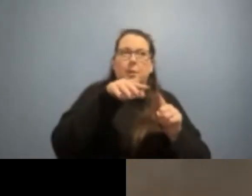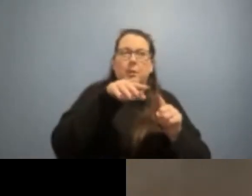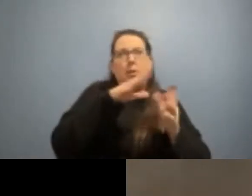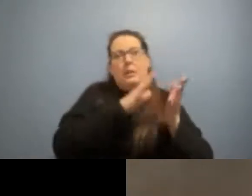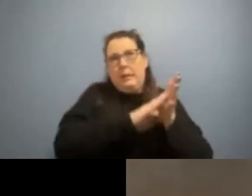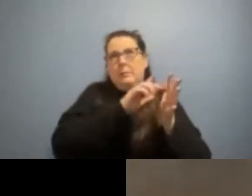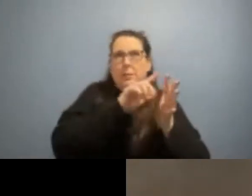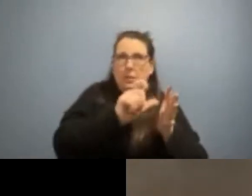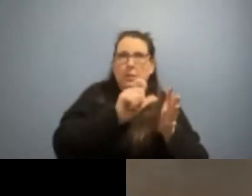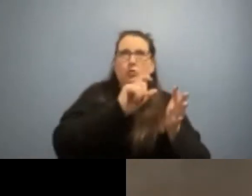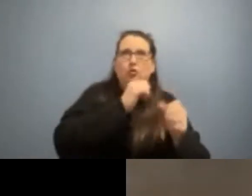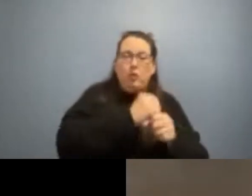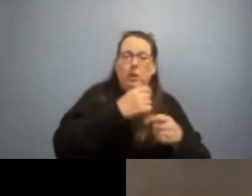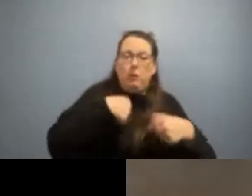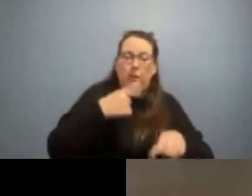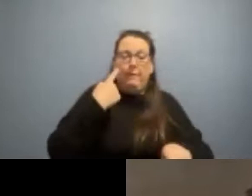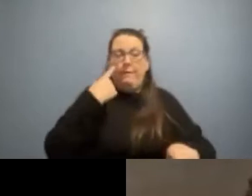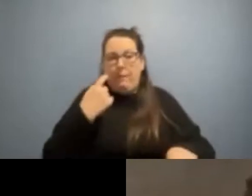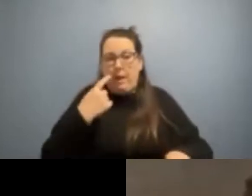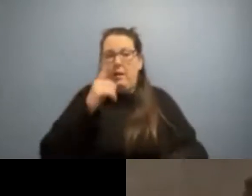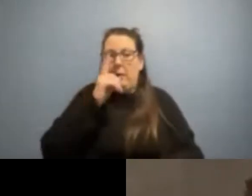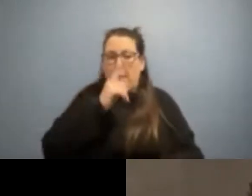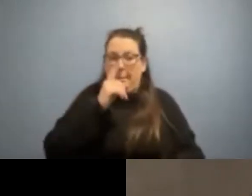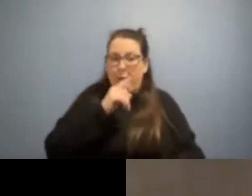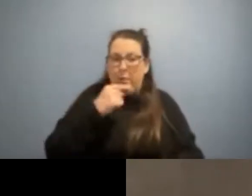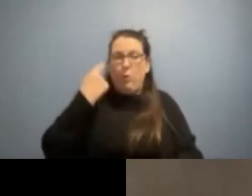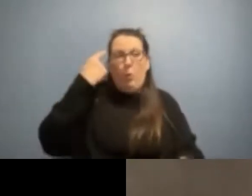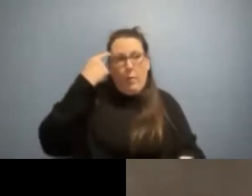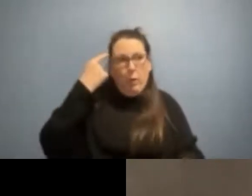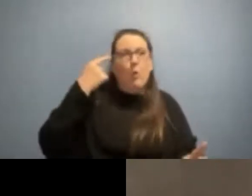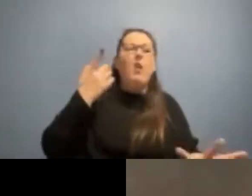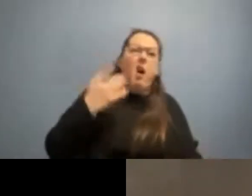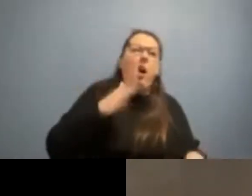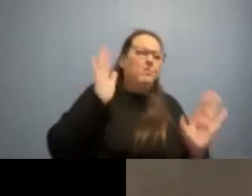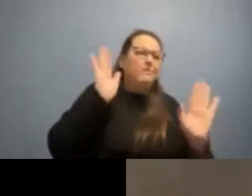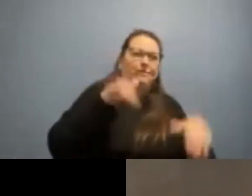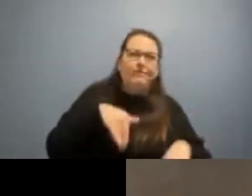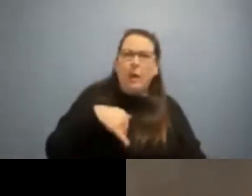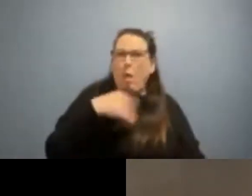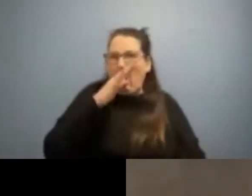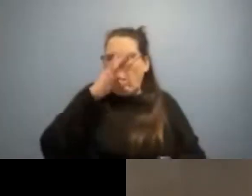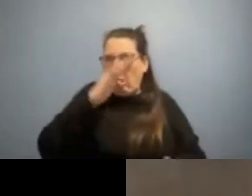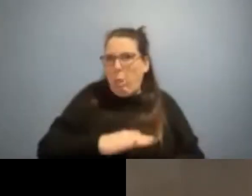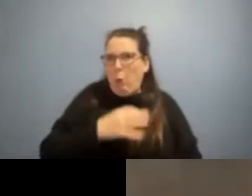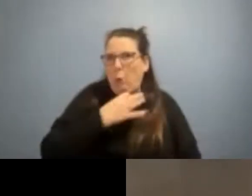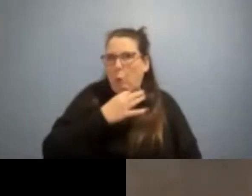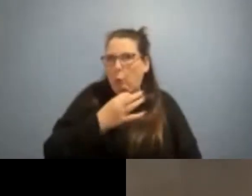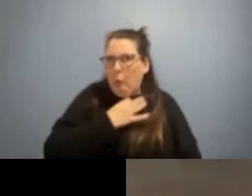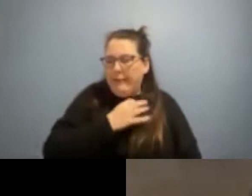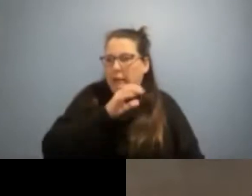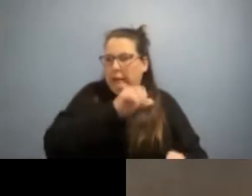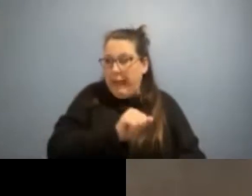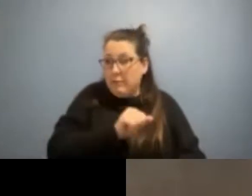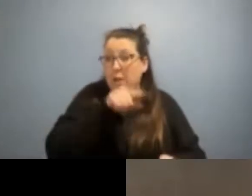of this outbreak is that people who we thought were at low risk of getting infected turned out to be at higher risk of getting infected.